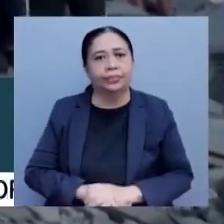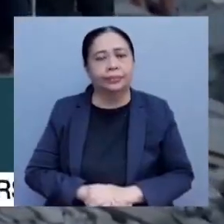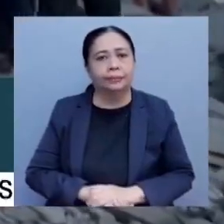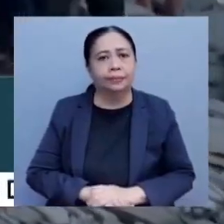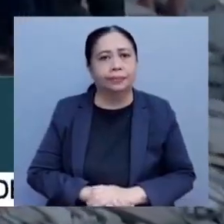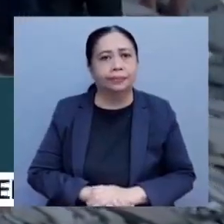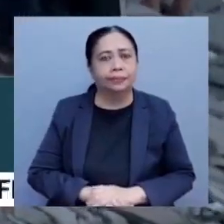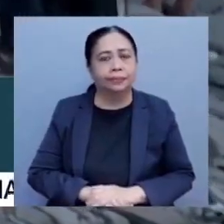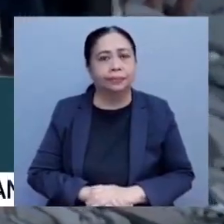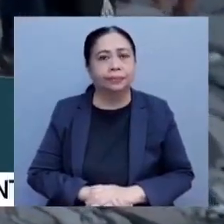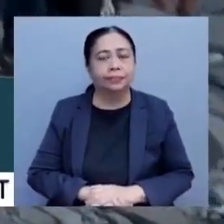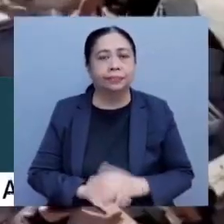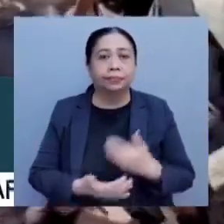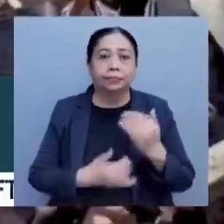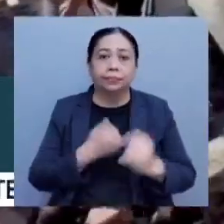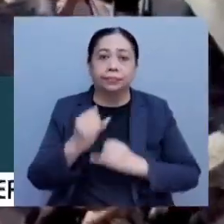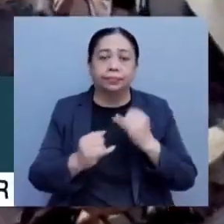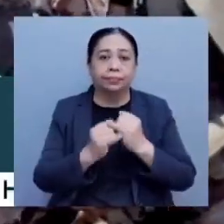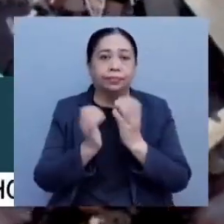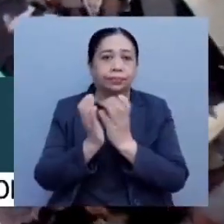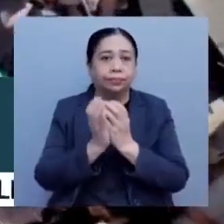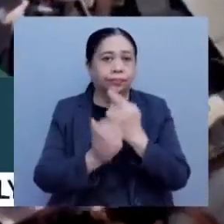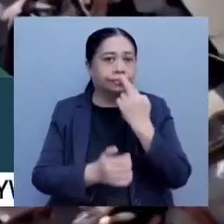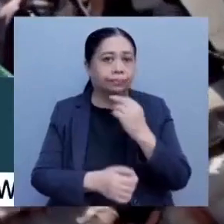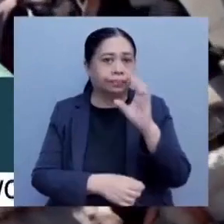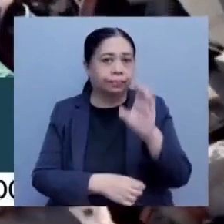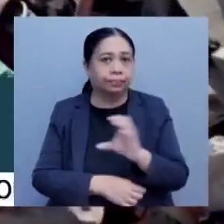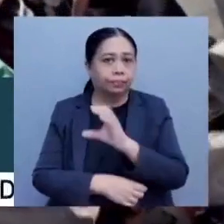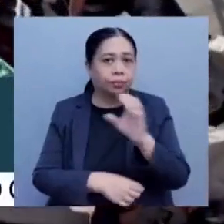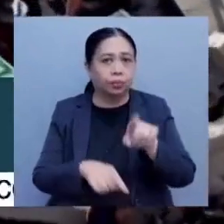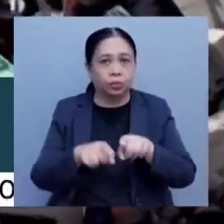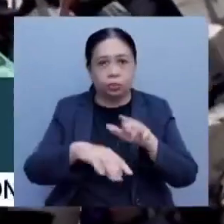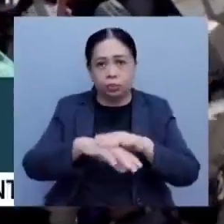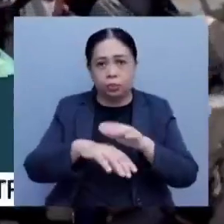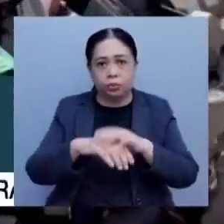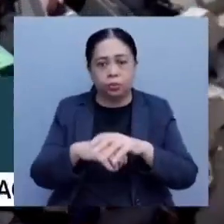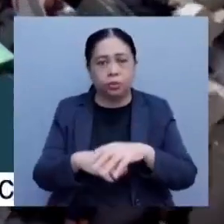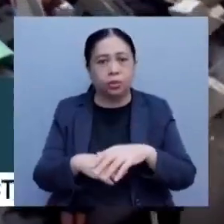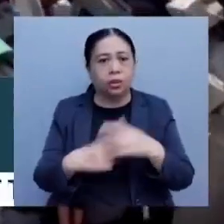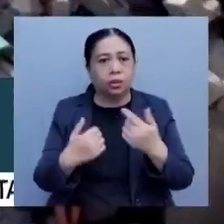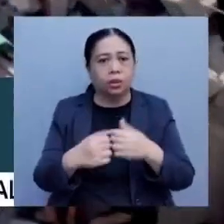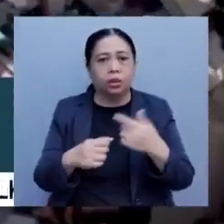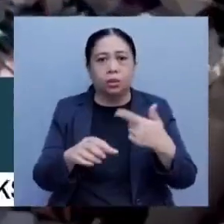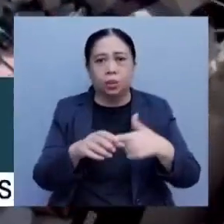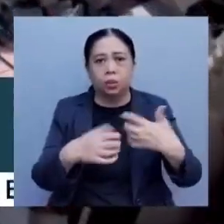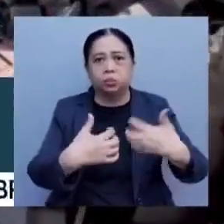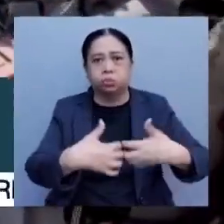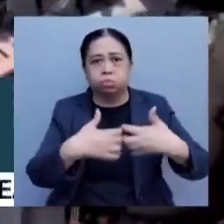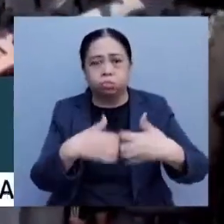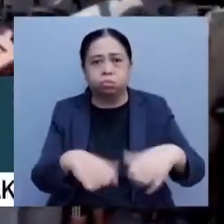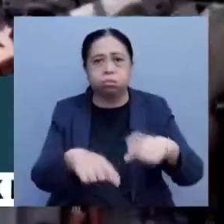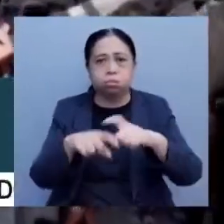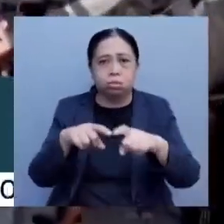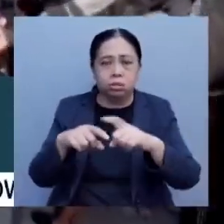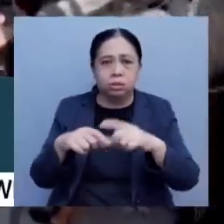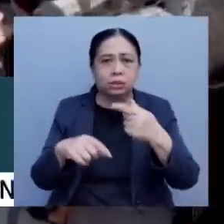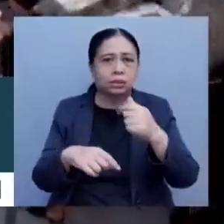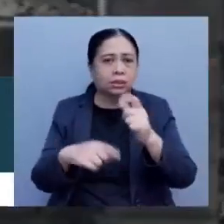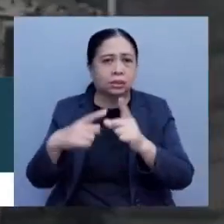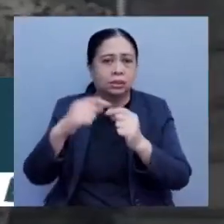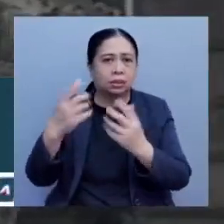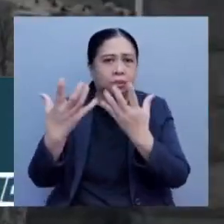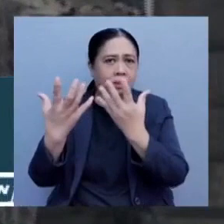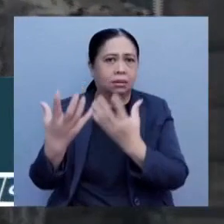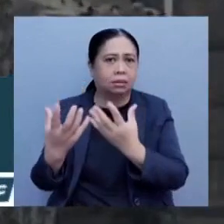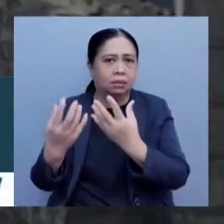The international community of the Red Cross also warning fuel for hospital generators in Gaza would run out in a